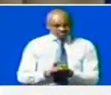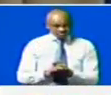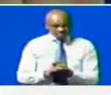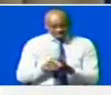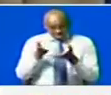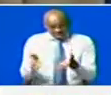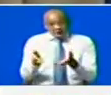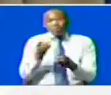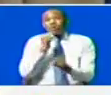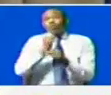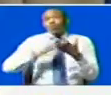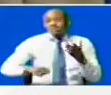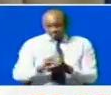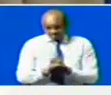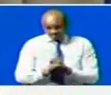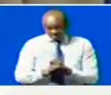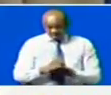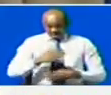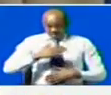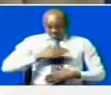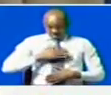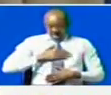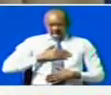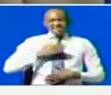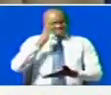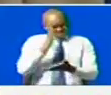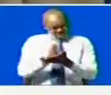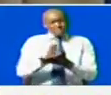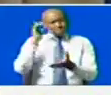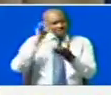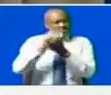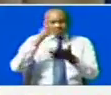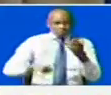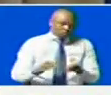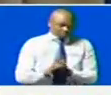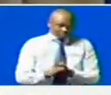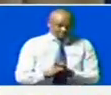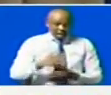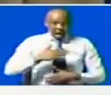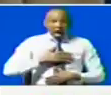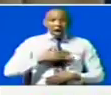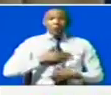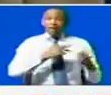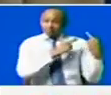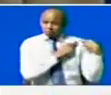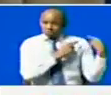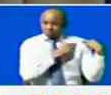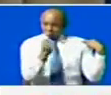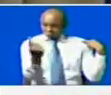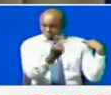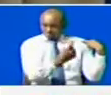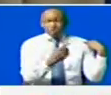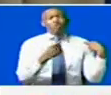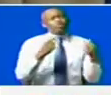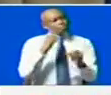Instead, it is my firm belief that it is our duty to